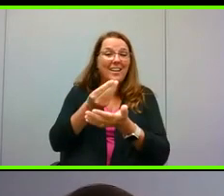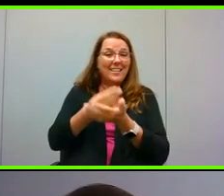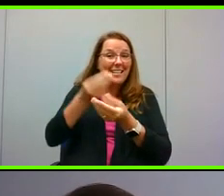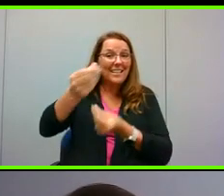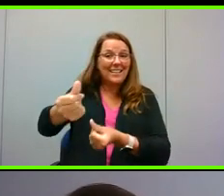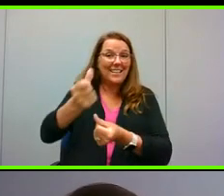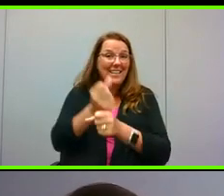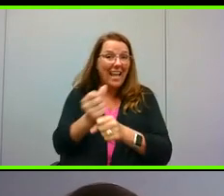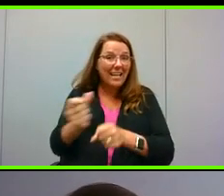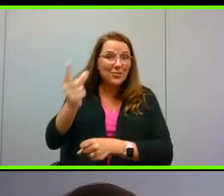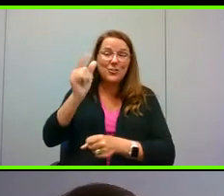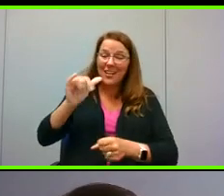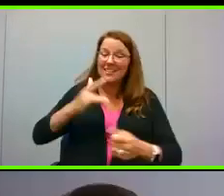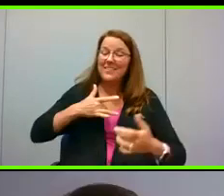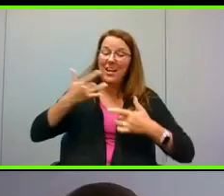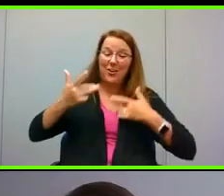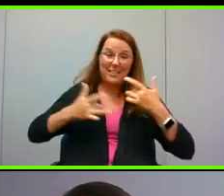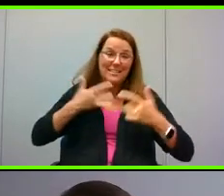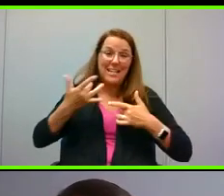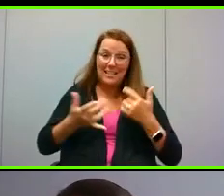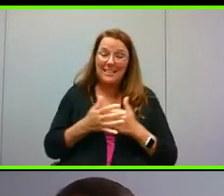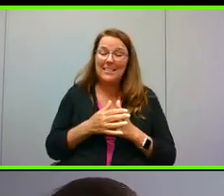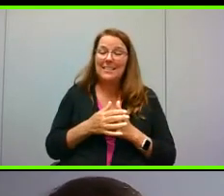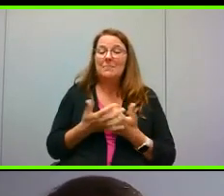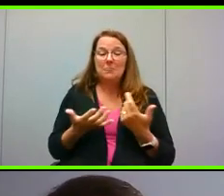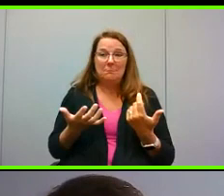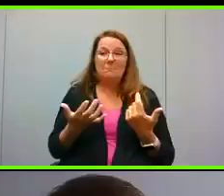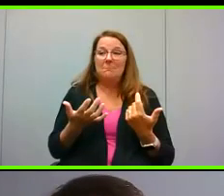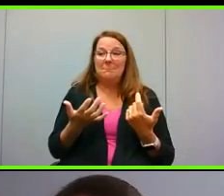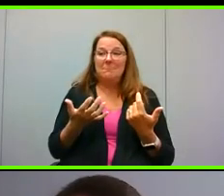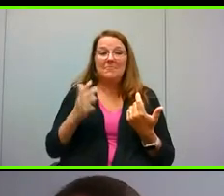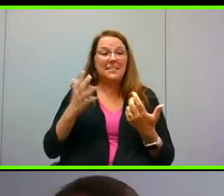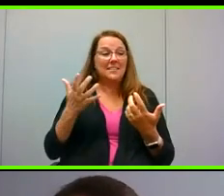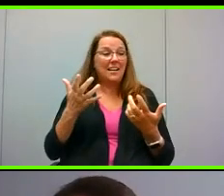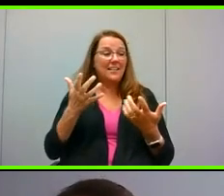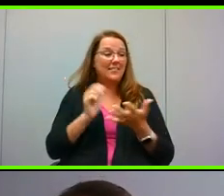very exciting. But yeah, that's kind of it from me.